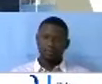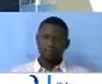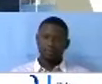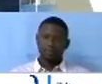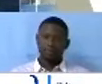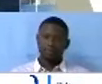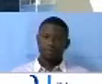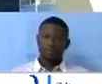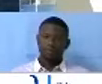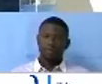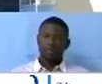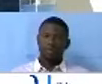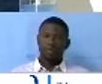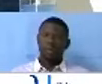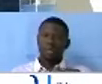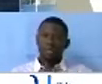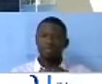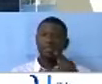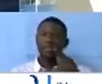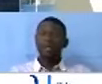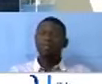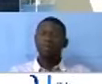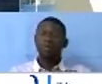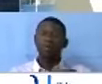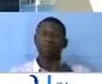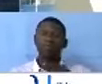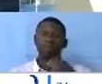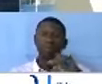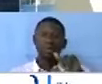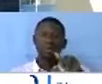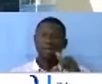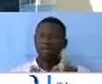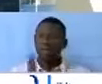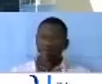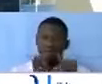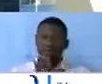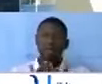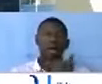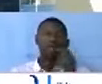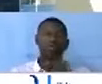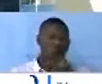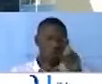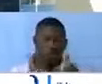course of the investigations which you were part of.